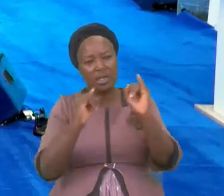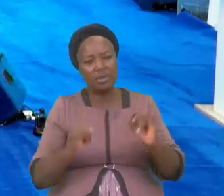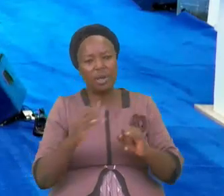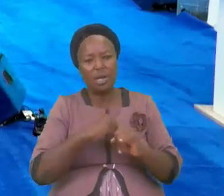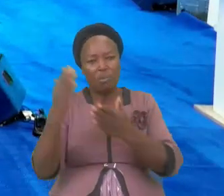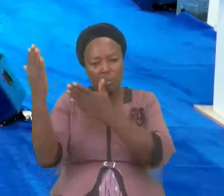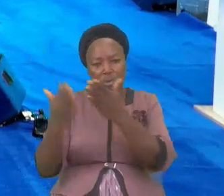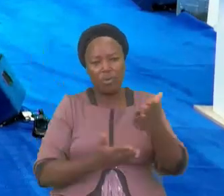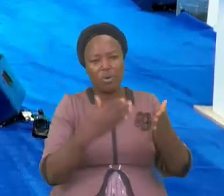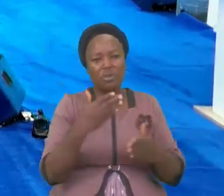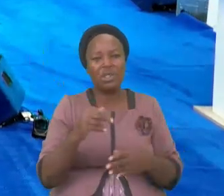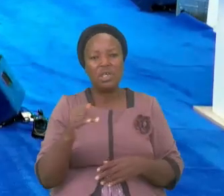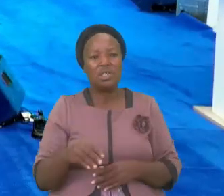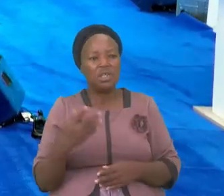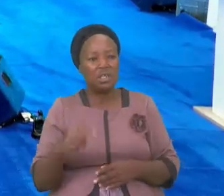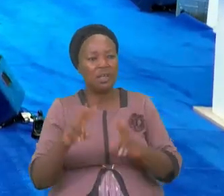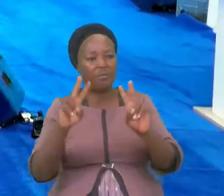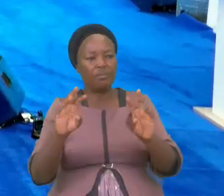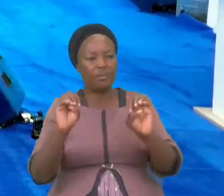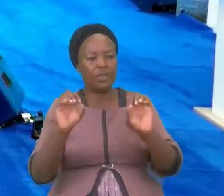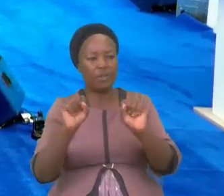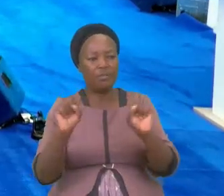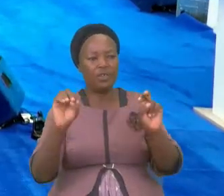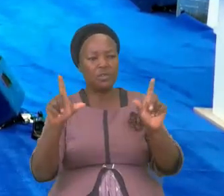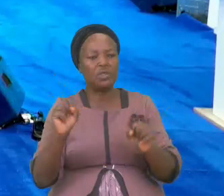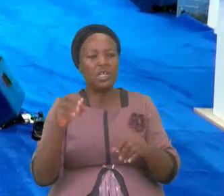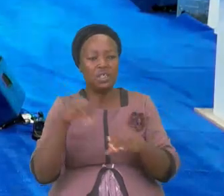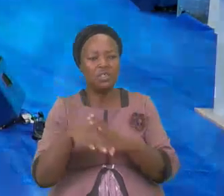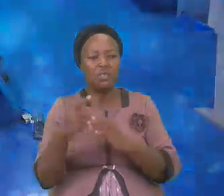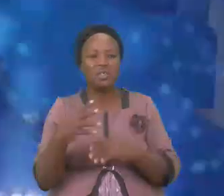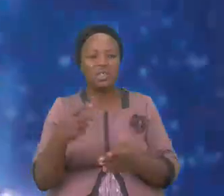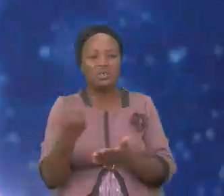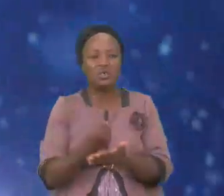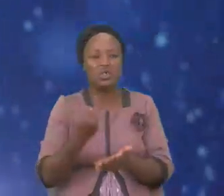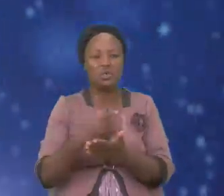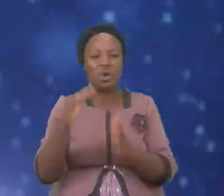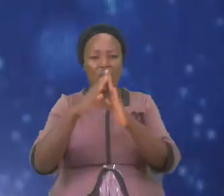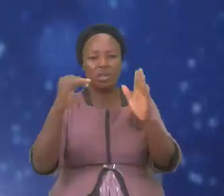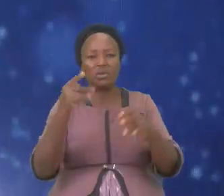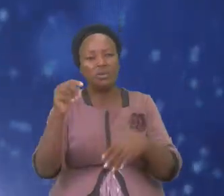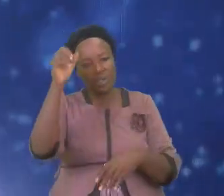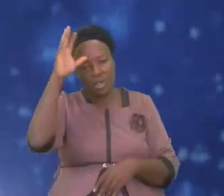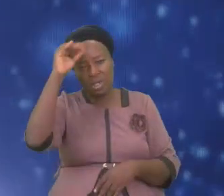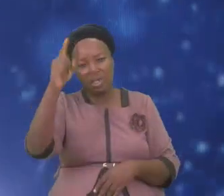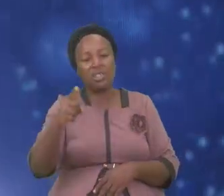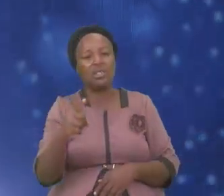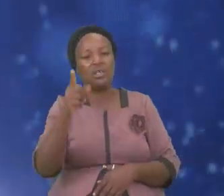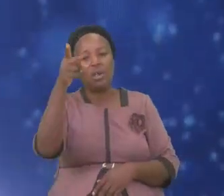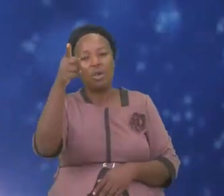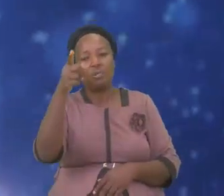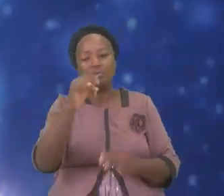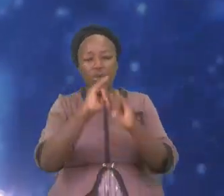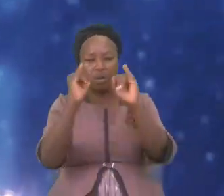we're told, in verse 3, and the king spake unto Ashpenaz, the master of his eunuchs, that he